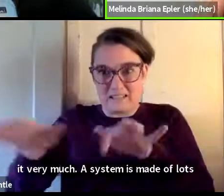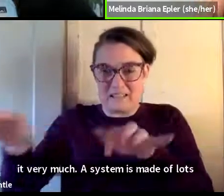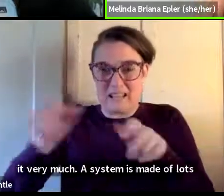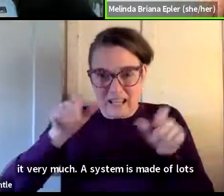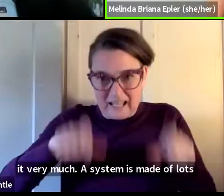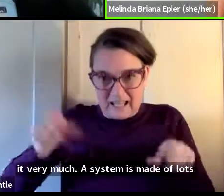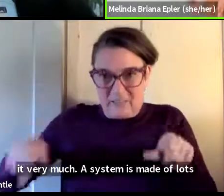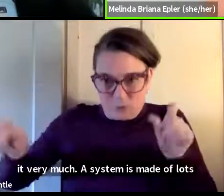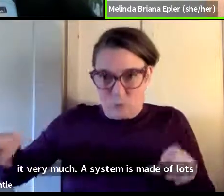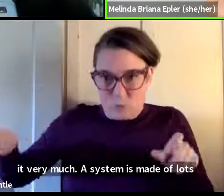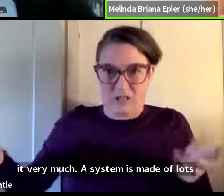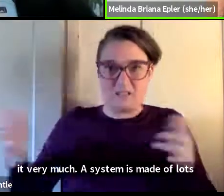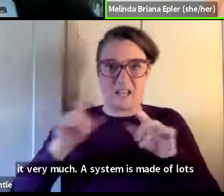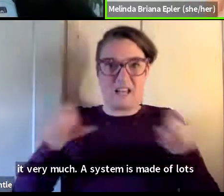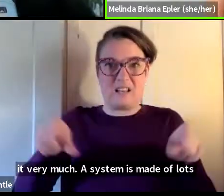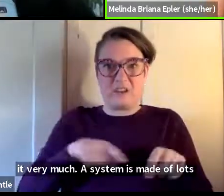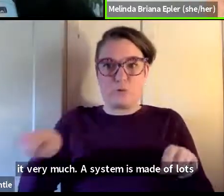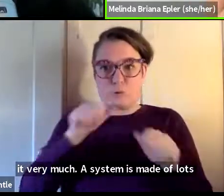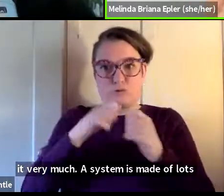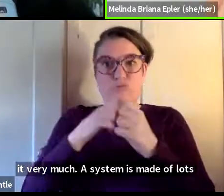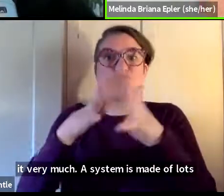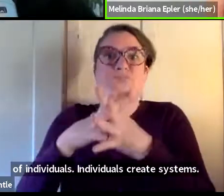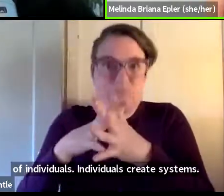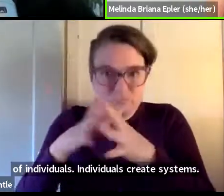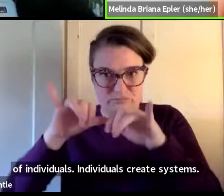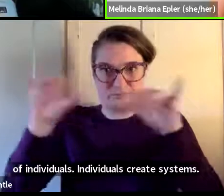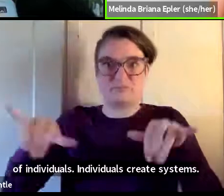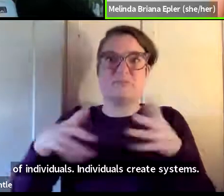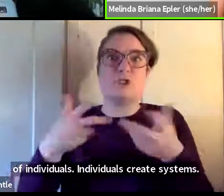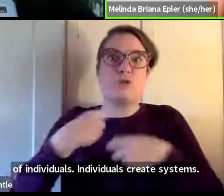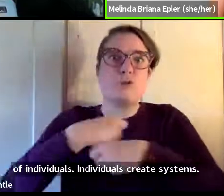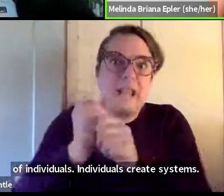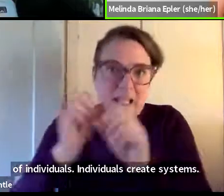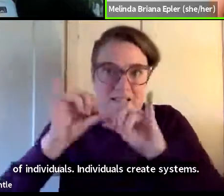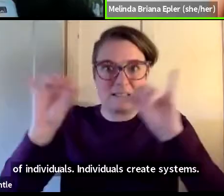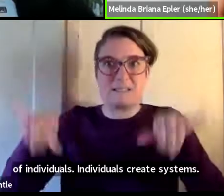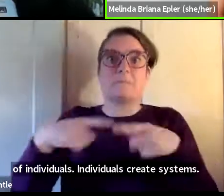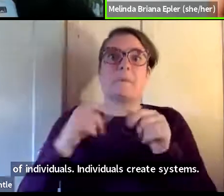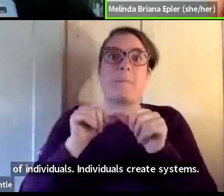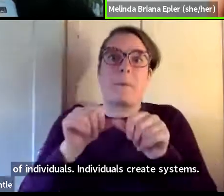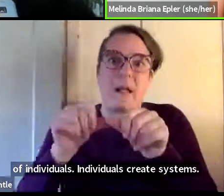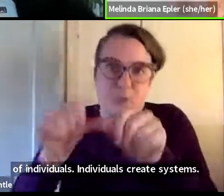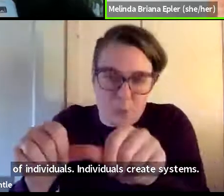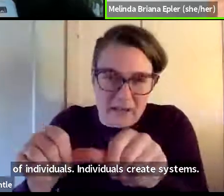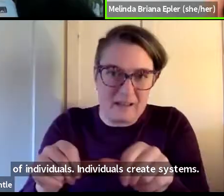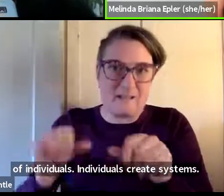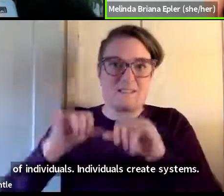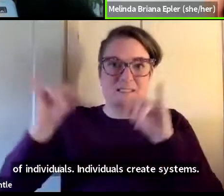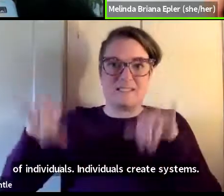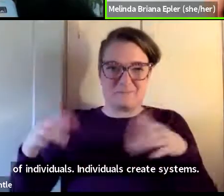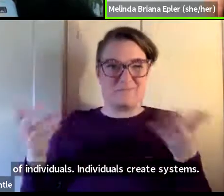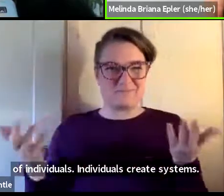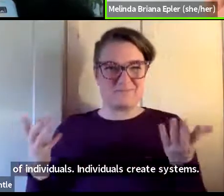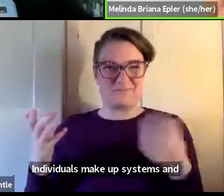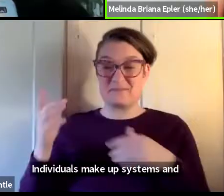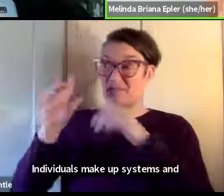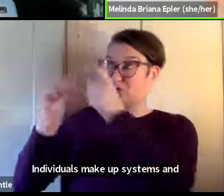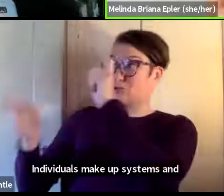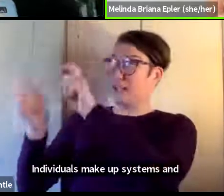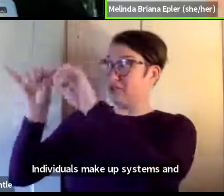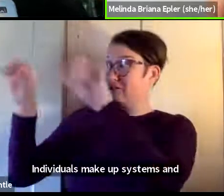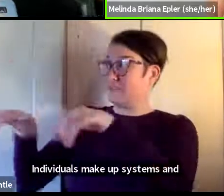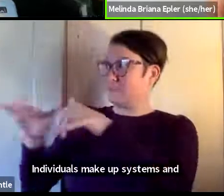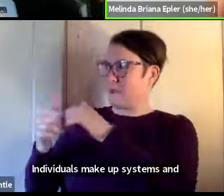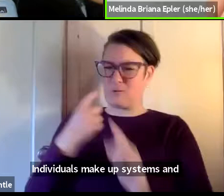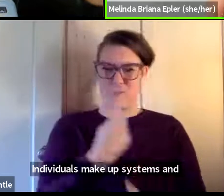create systems, and individuals make up systems, individuals perpetuate systems. And so we change systems one act at a